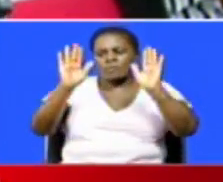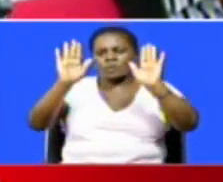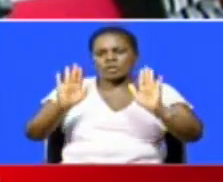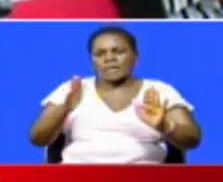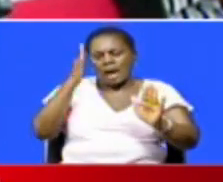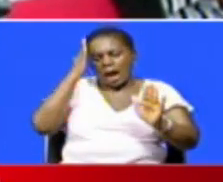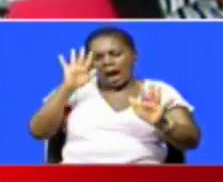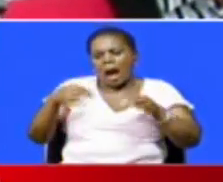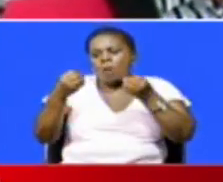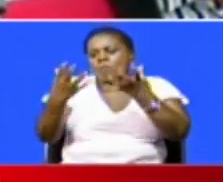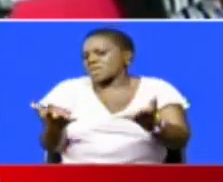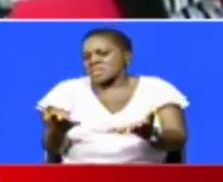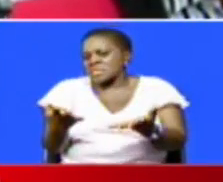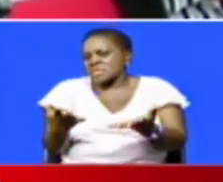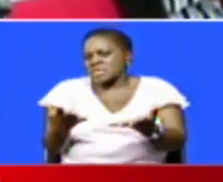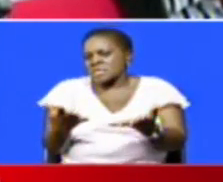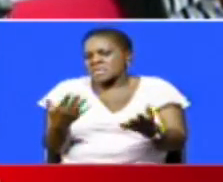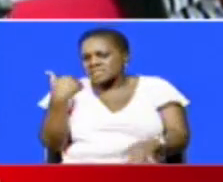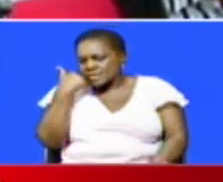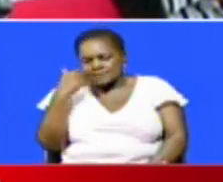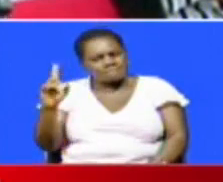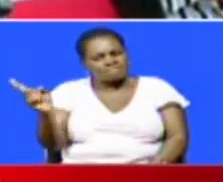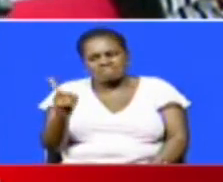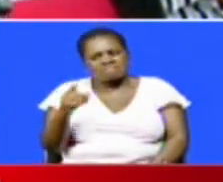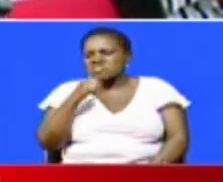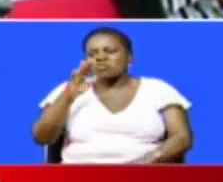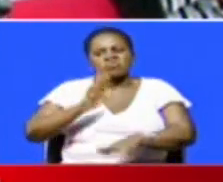how many parliamentarians have tested positive.